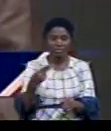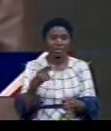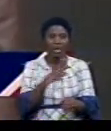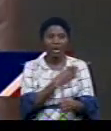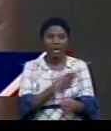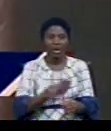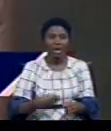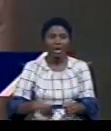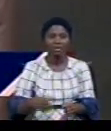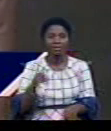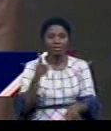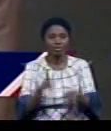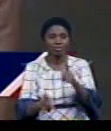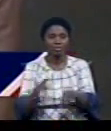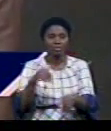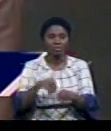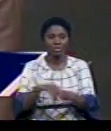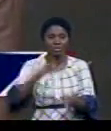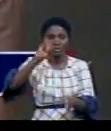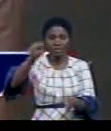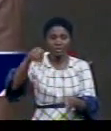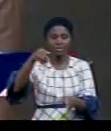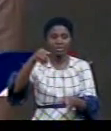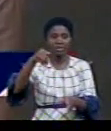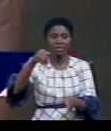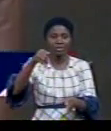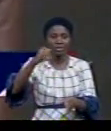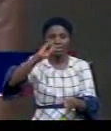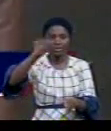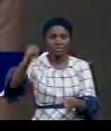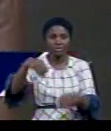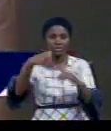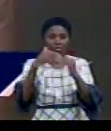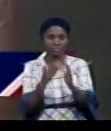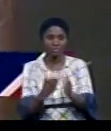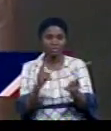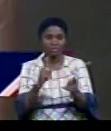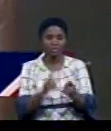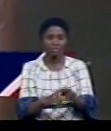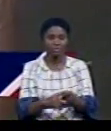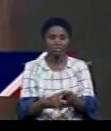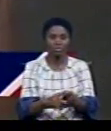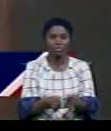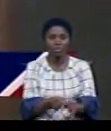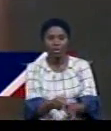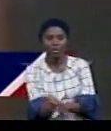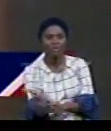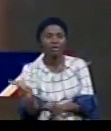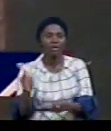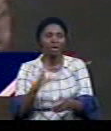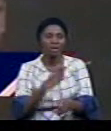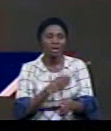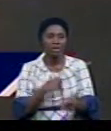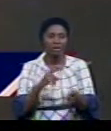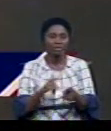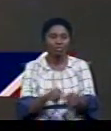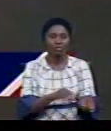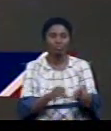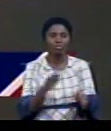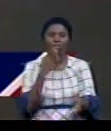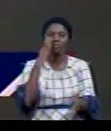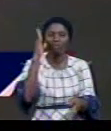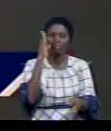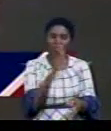do worse than the heathen, whom the Lord had destroyed before the children